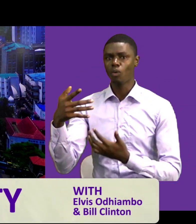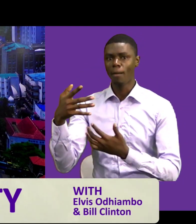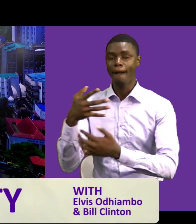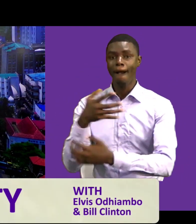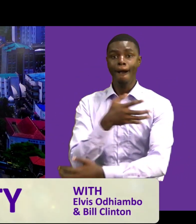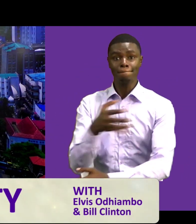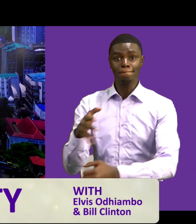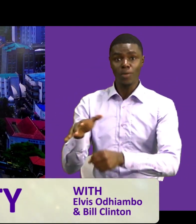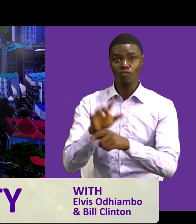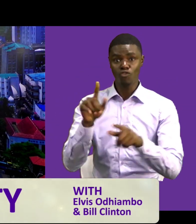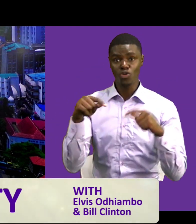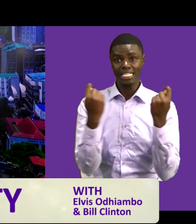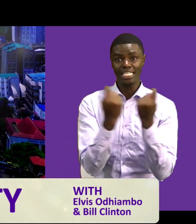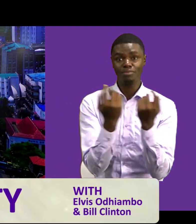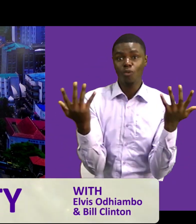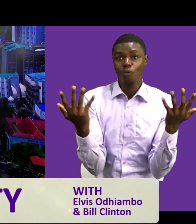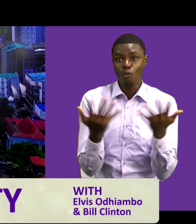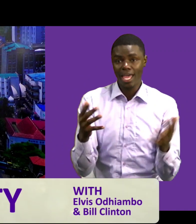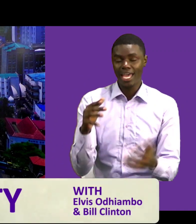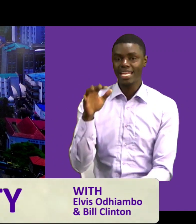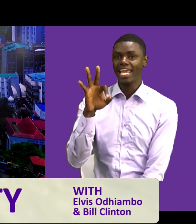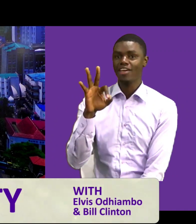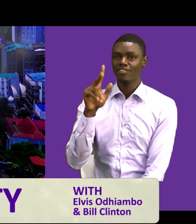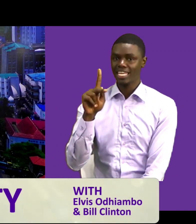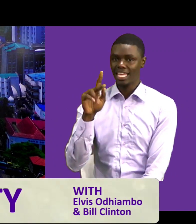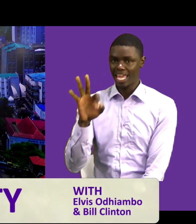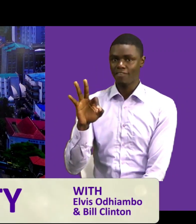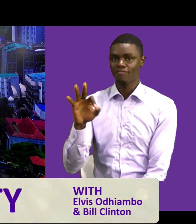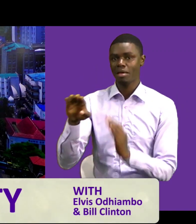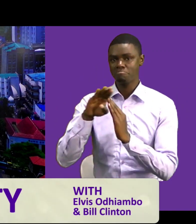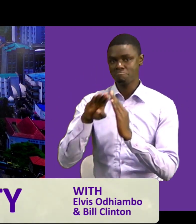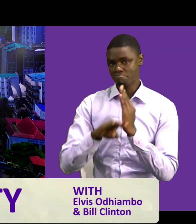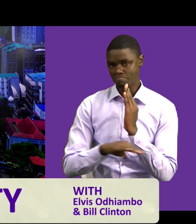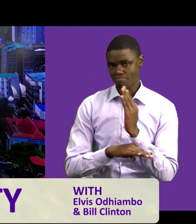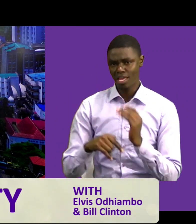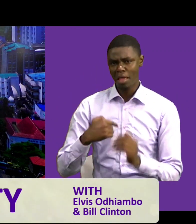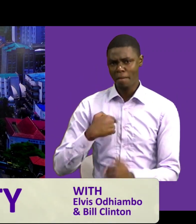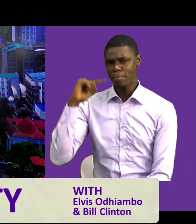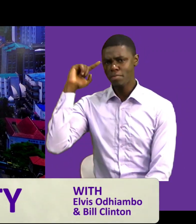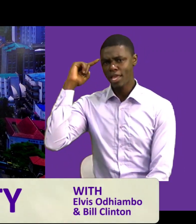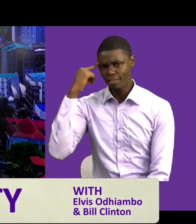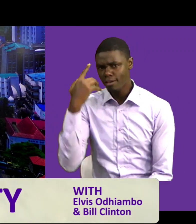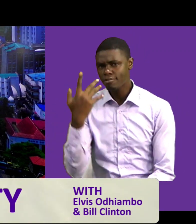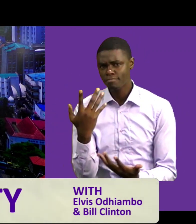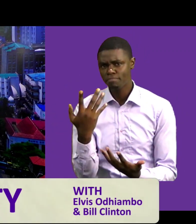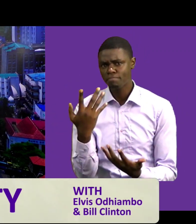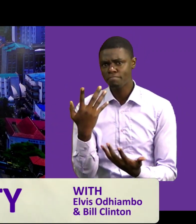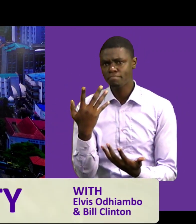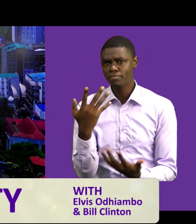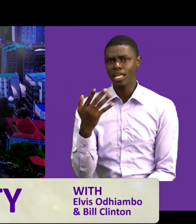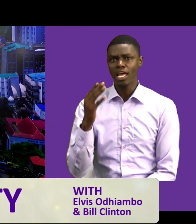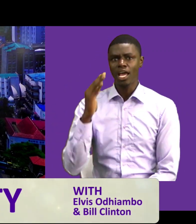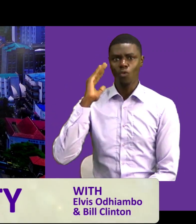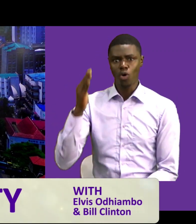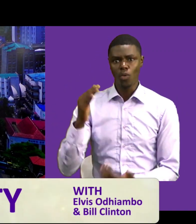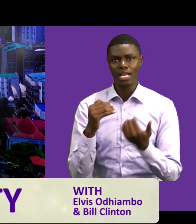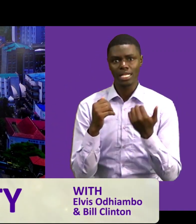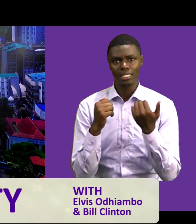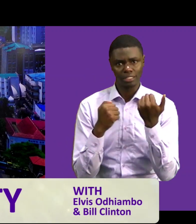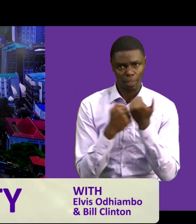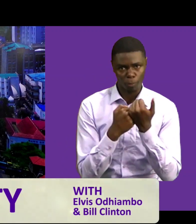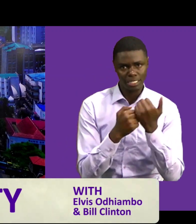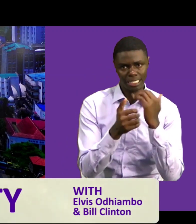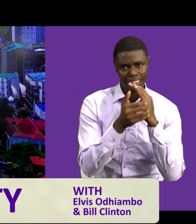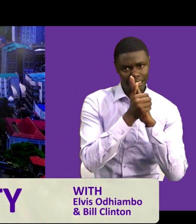the powerful teams in FKF Premier League. So I think there I will go with the